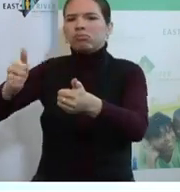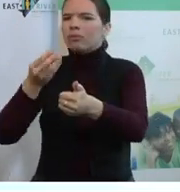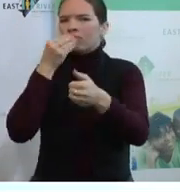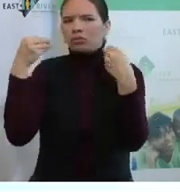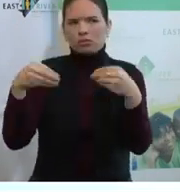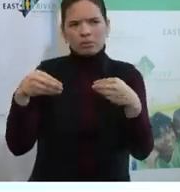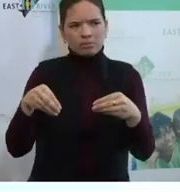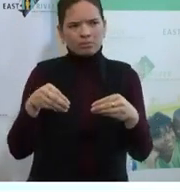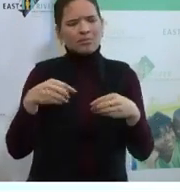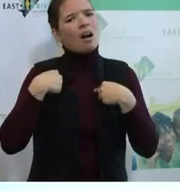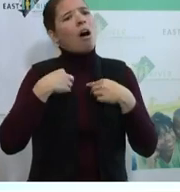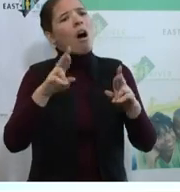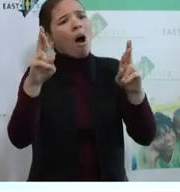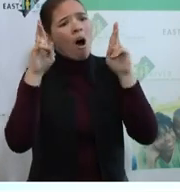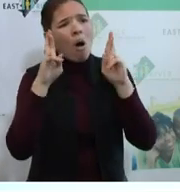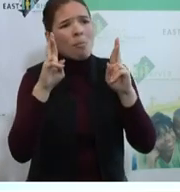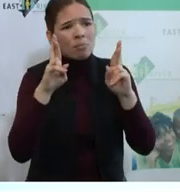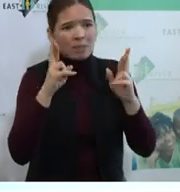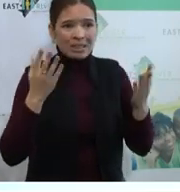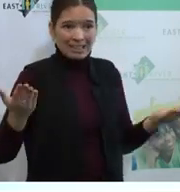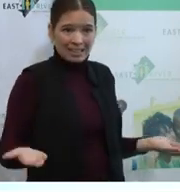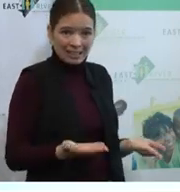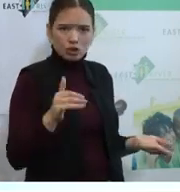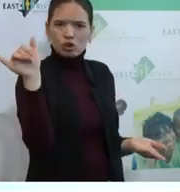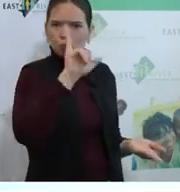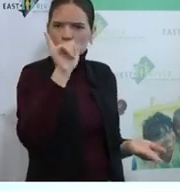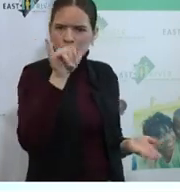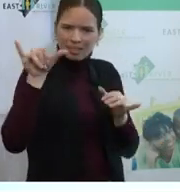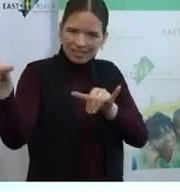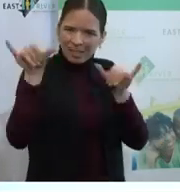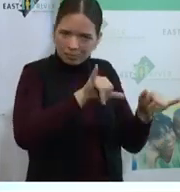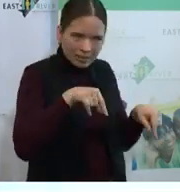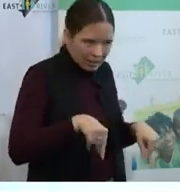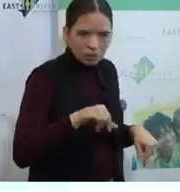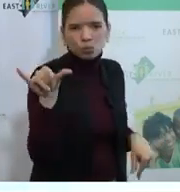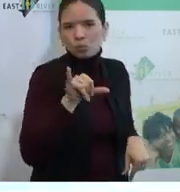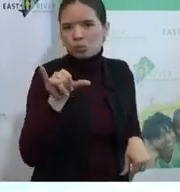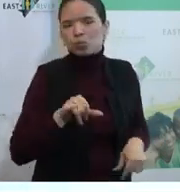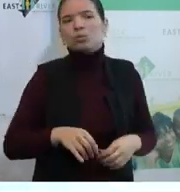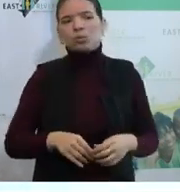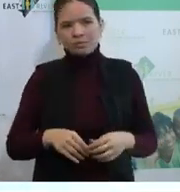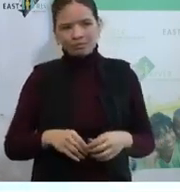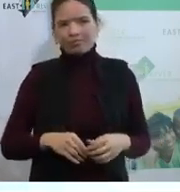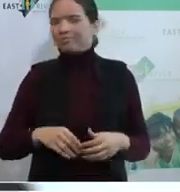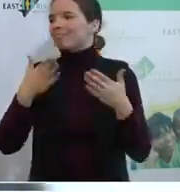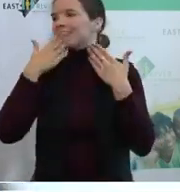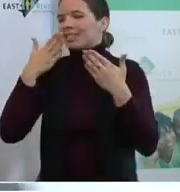redeveloped store here. Okay. Thank you, everybody.